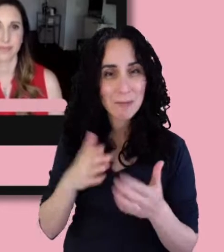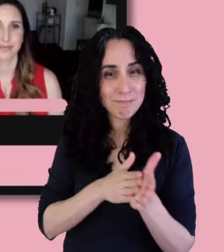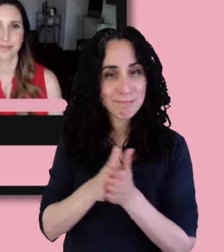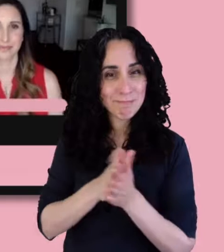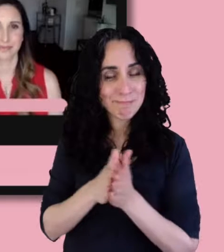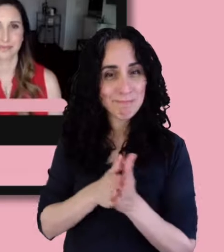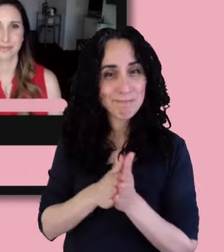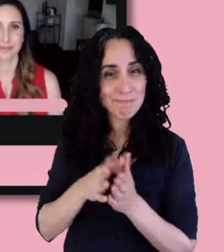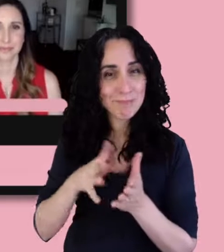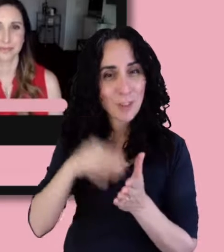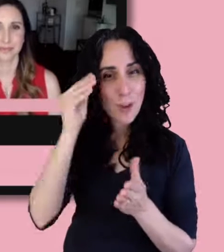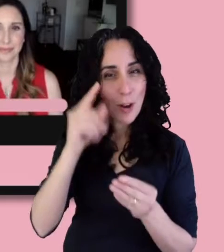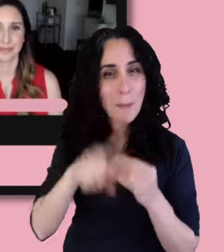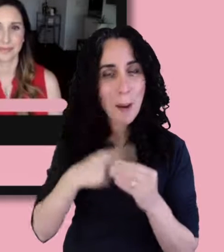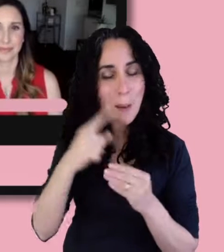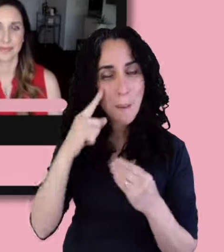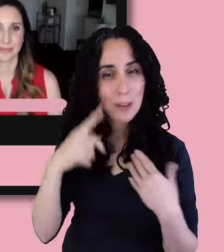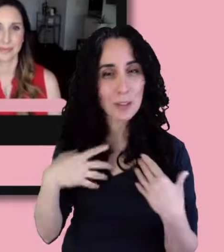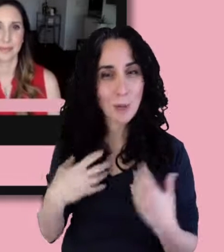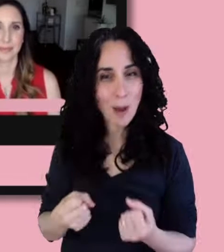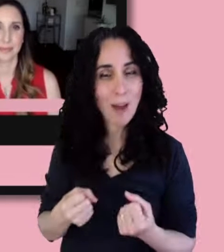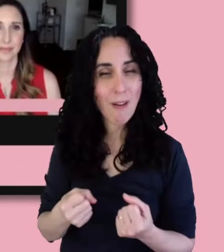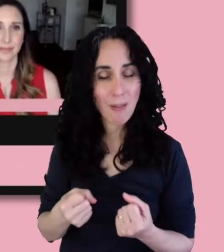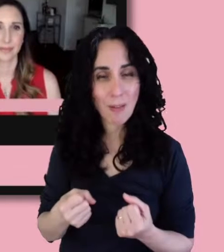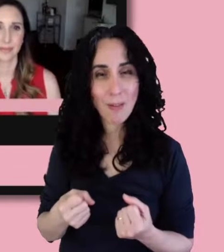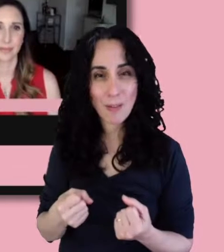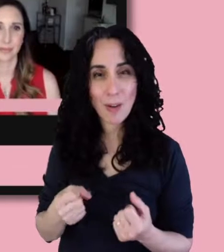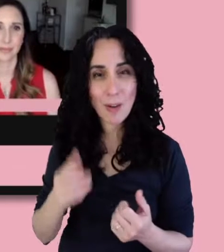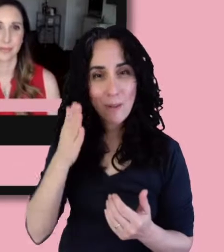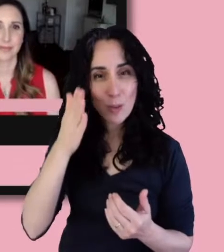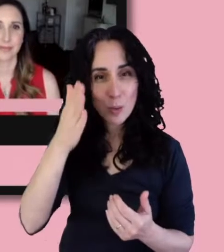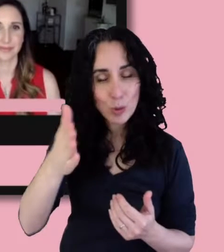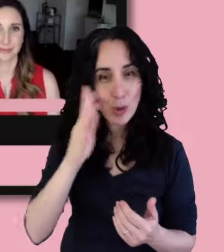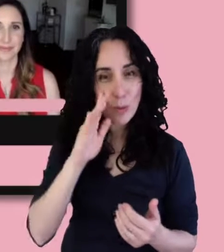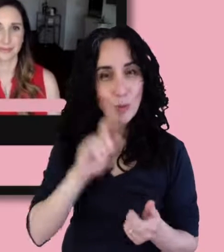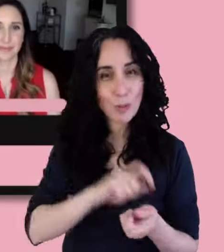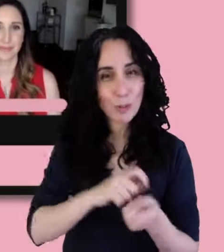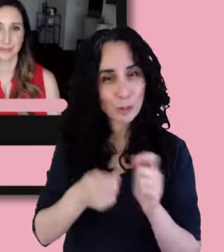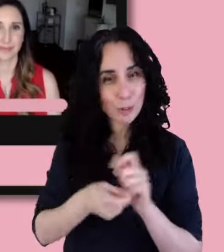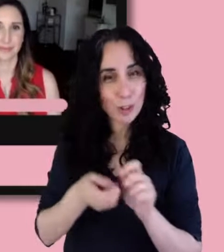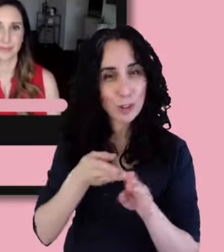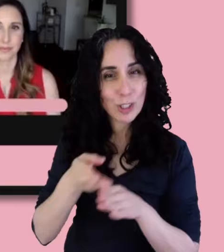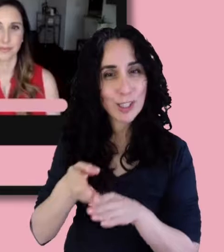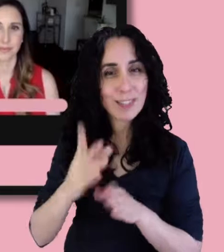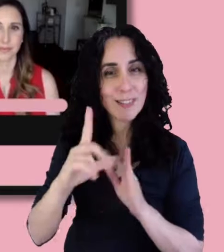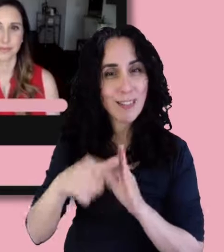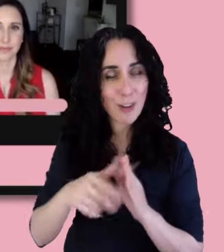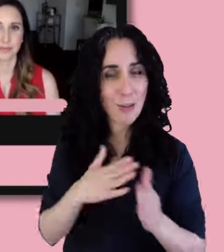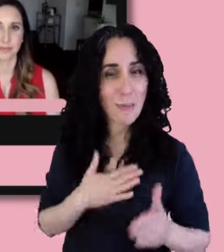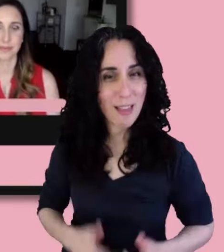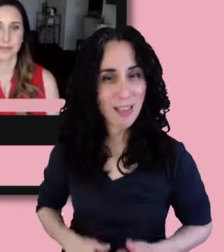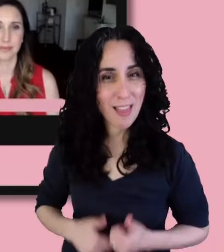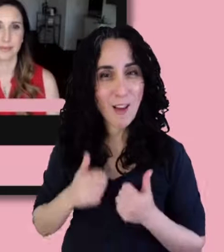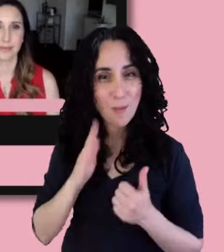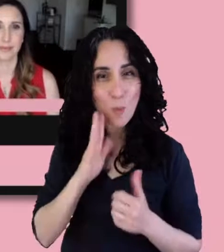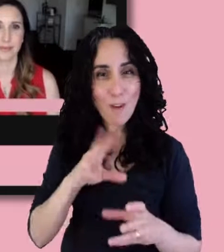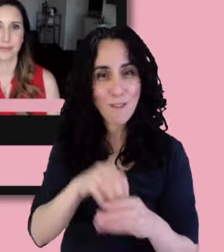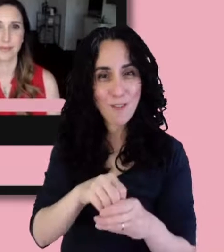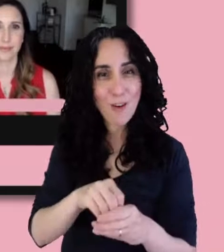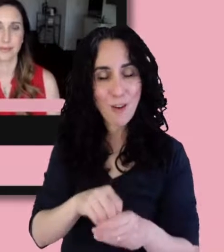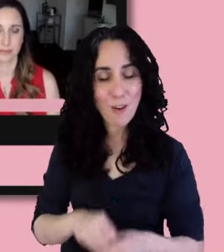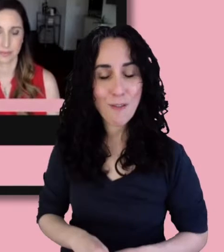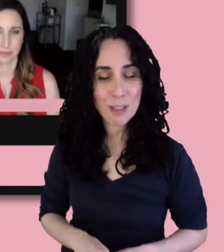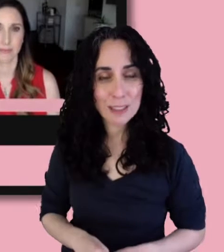actually would like to get into mental health once I make a career change a little later in my